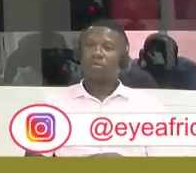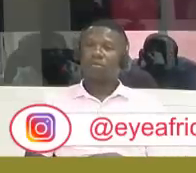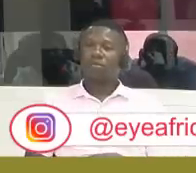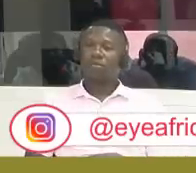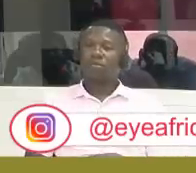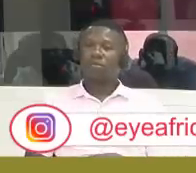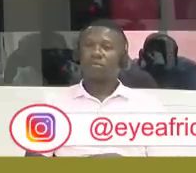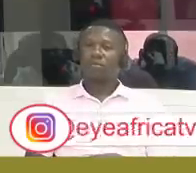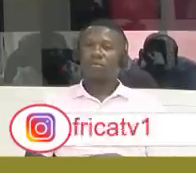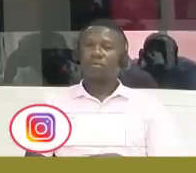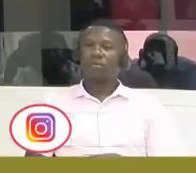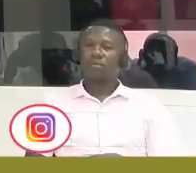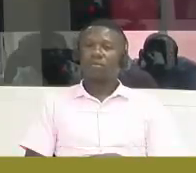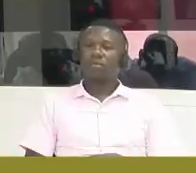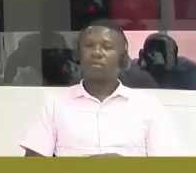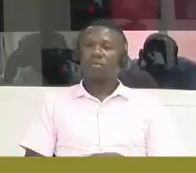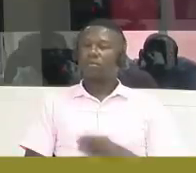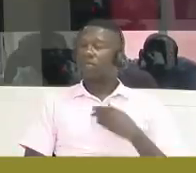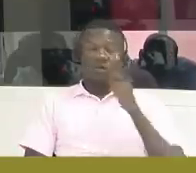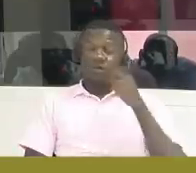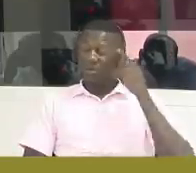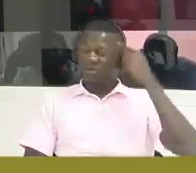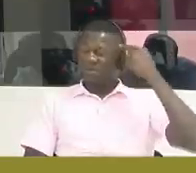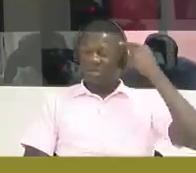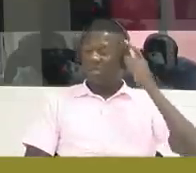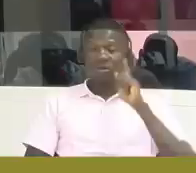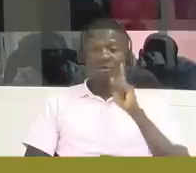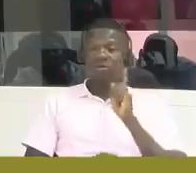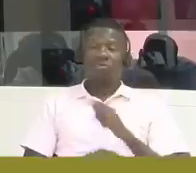I couldn't imagine it.